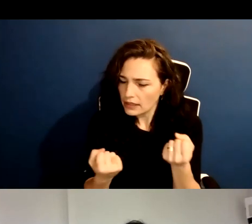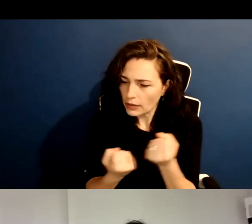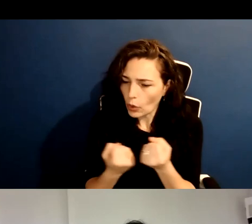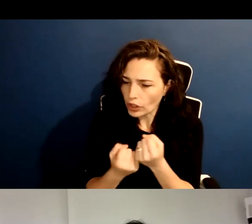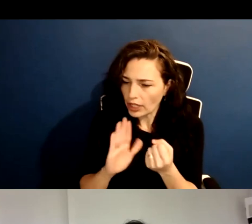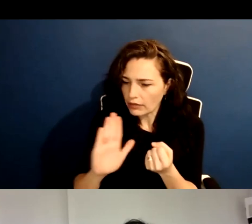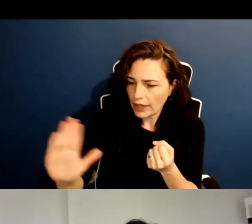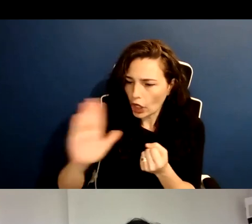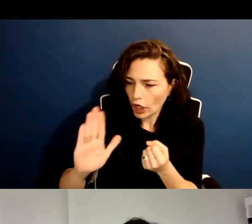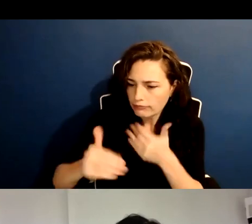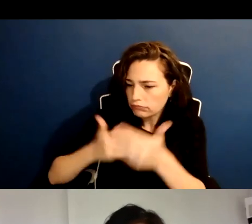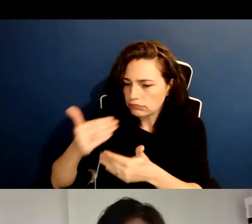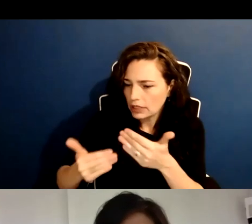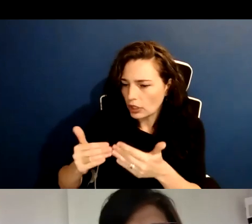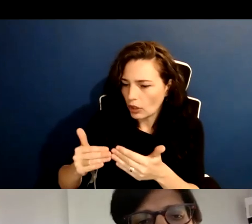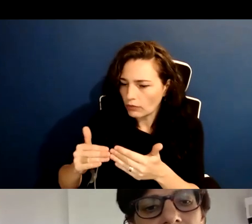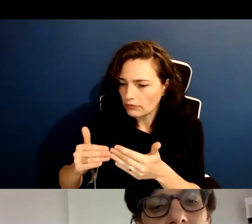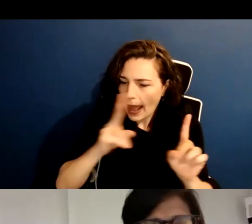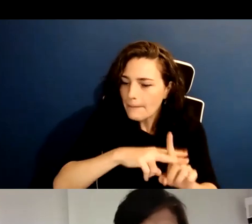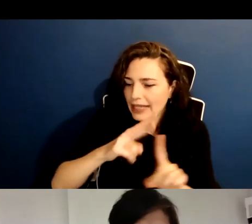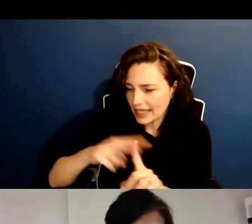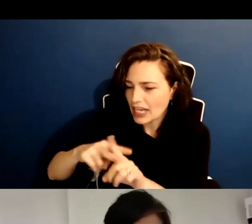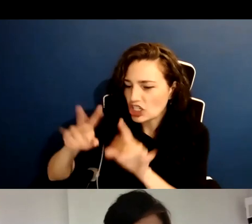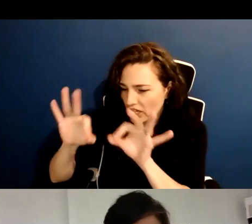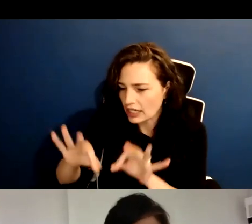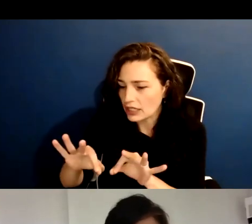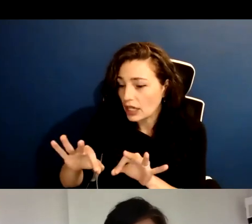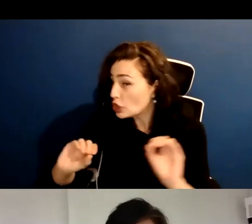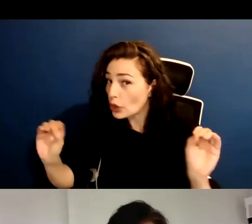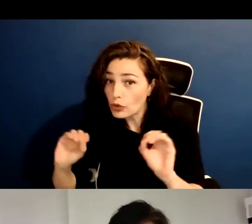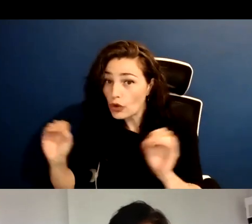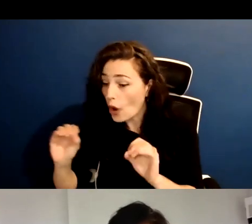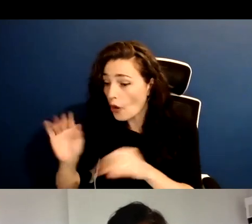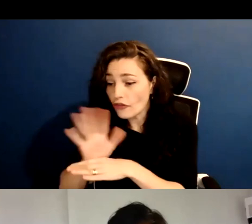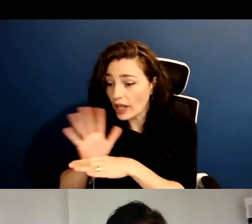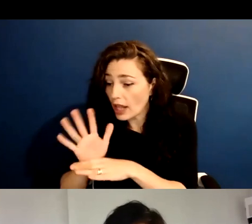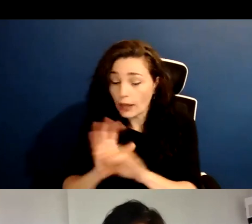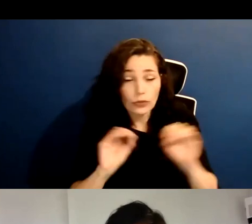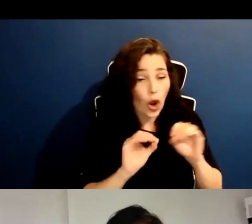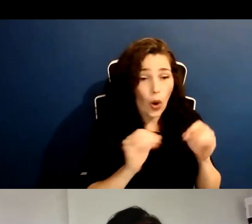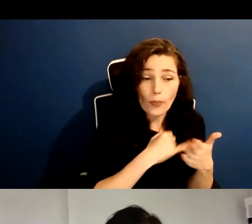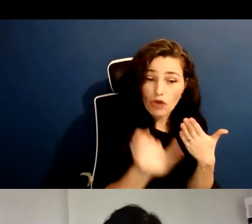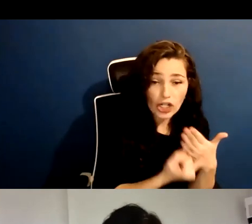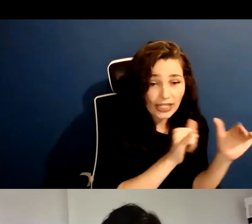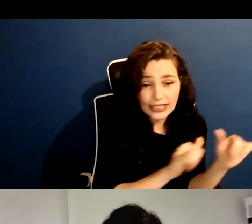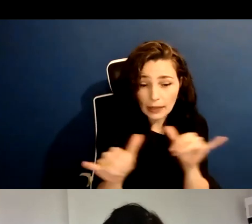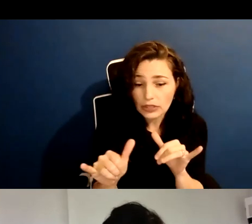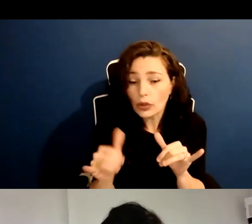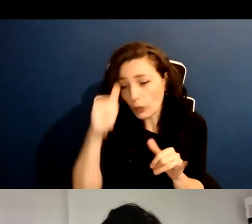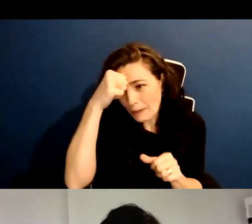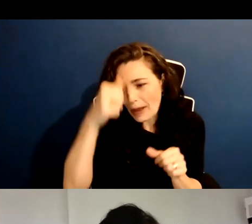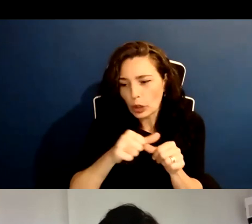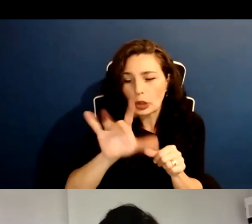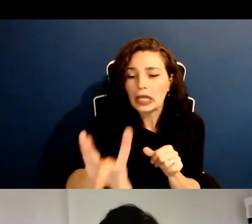help you navigate your own application. So no film or no project is similar. So just hopefully you will take some of these things